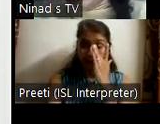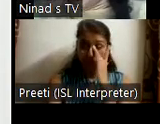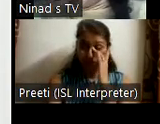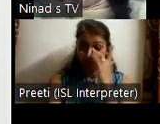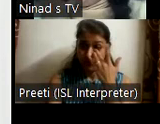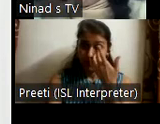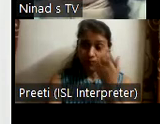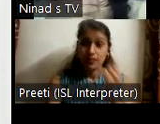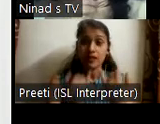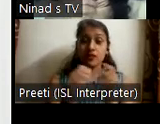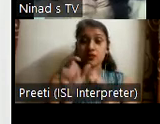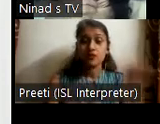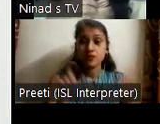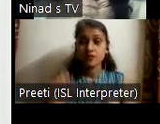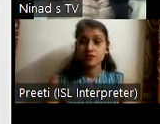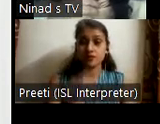individual